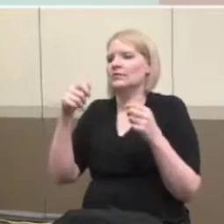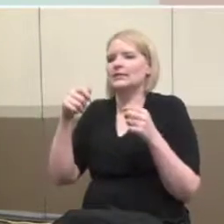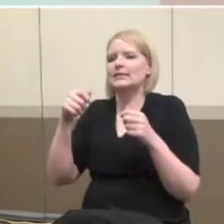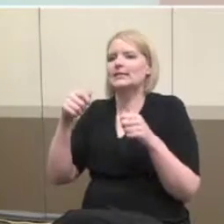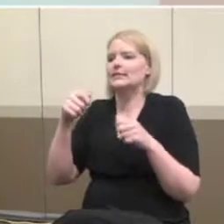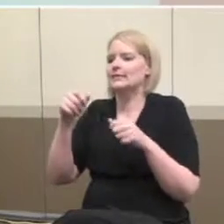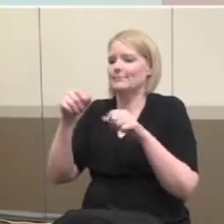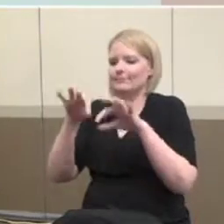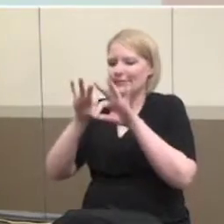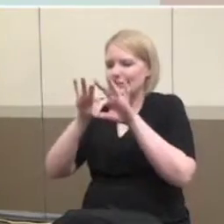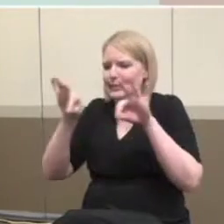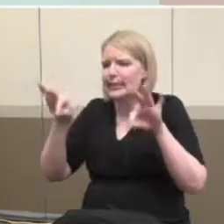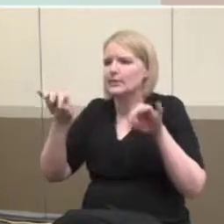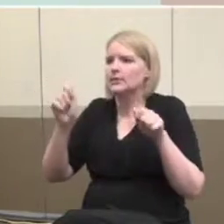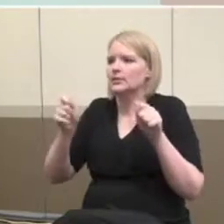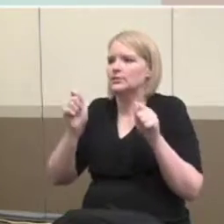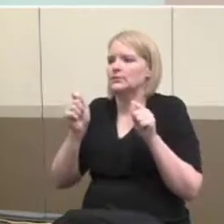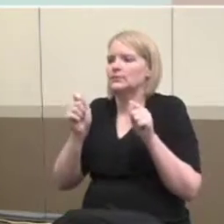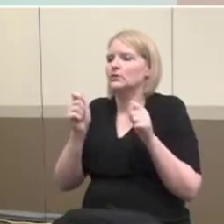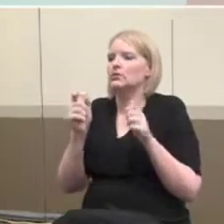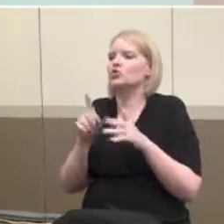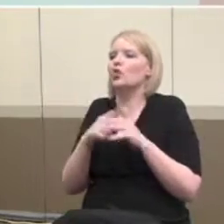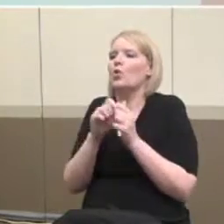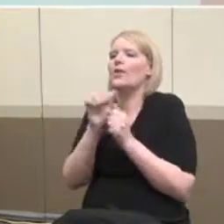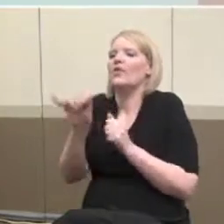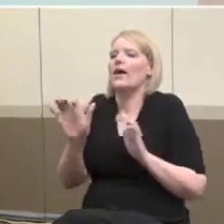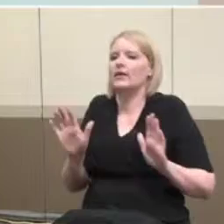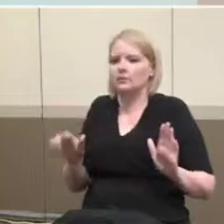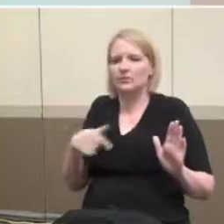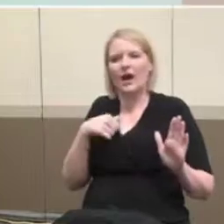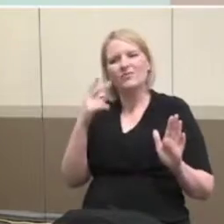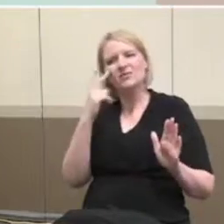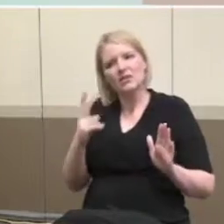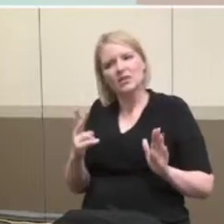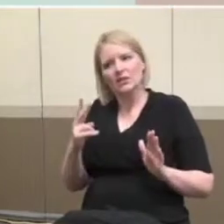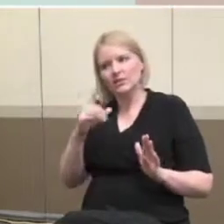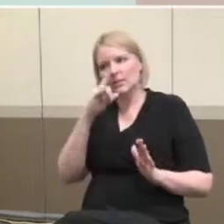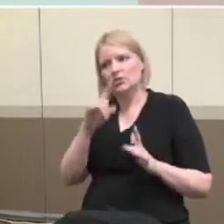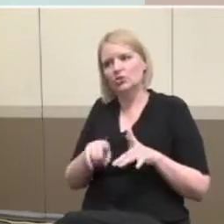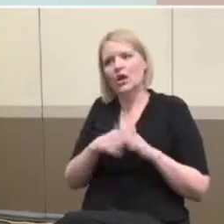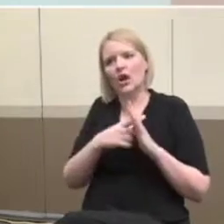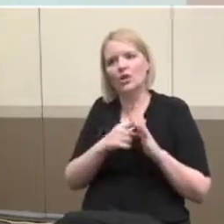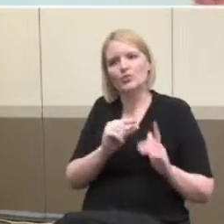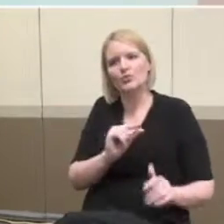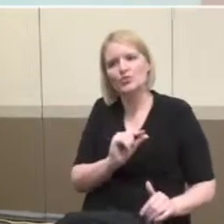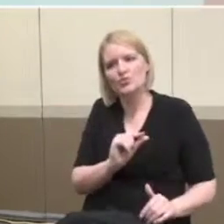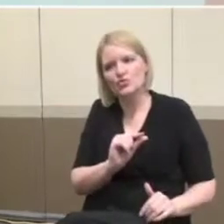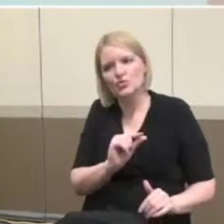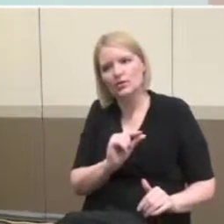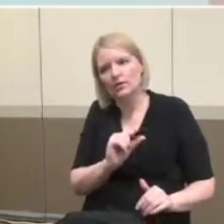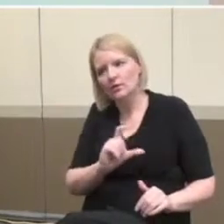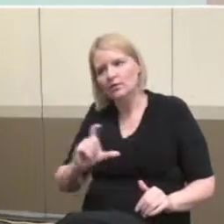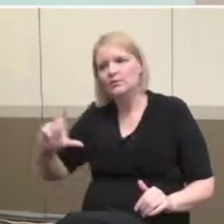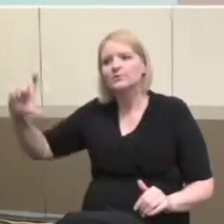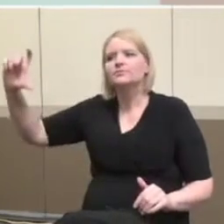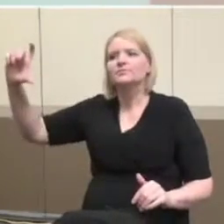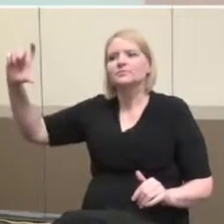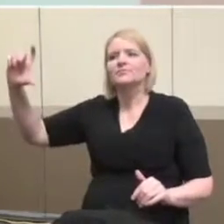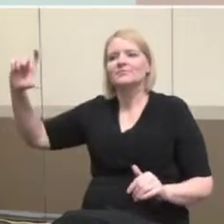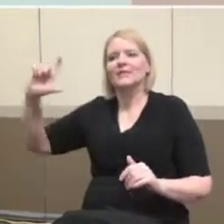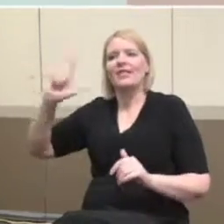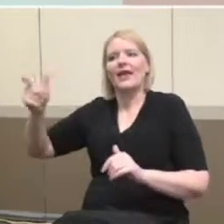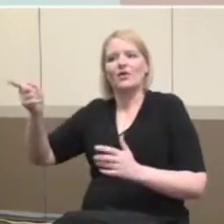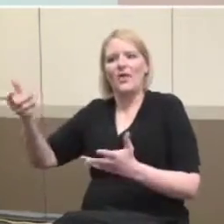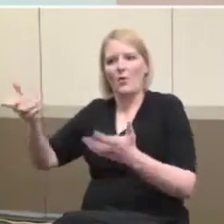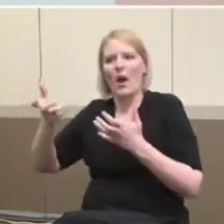pieces of stick and start with that. And I have seen kids start with something like that, and then as we go from week to week, want to go